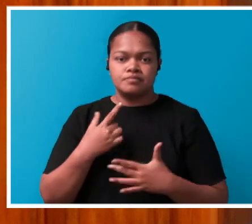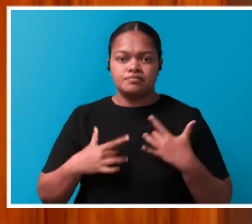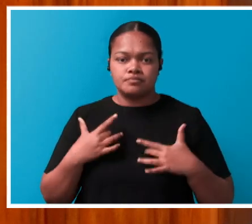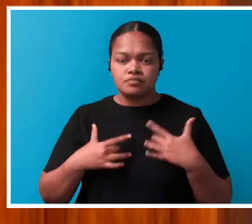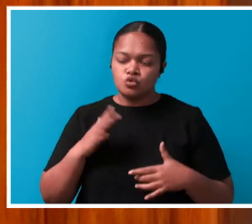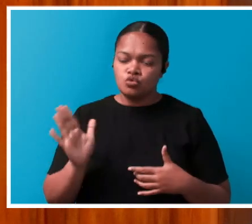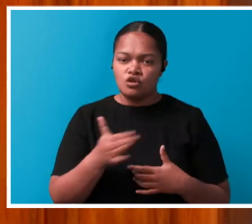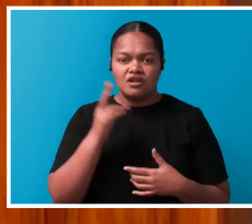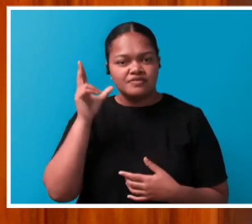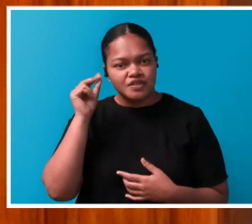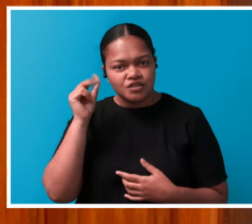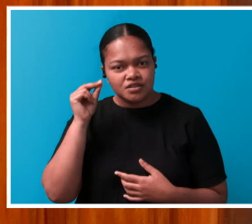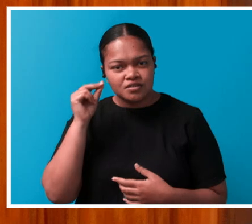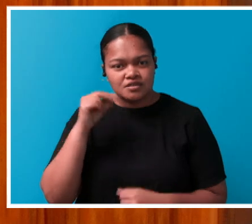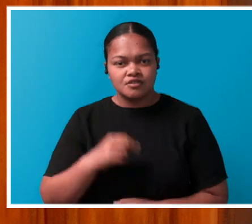all Fijians.